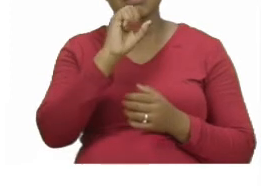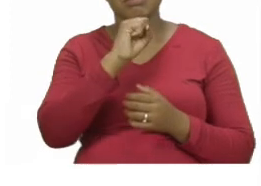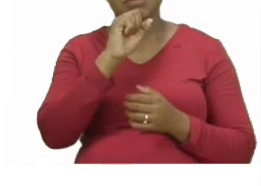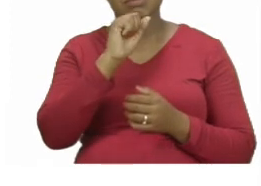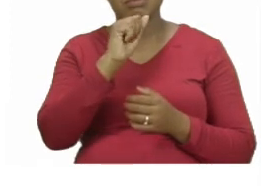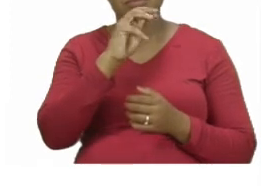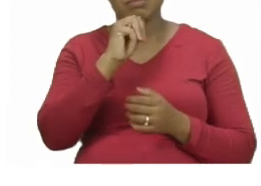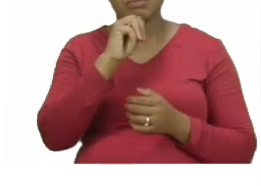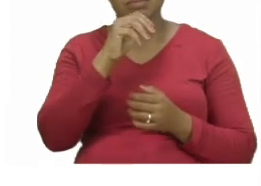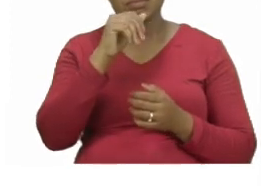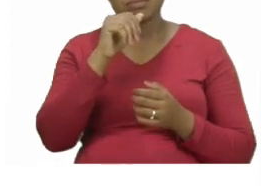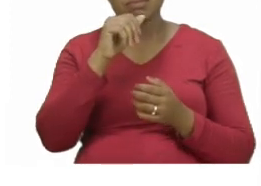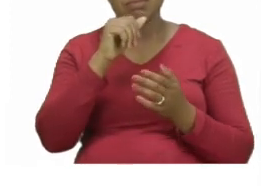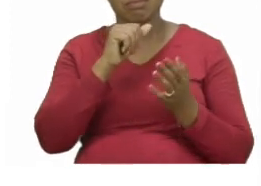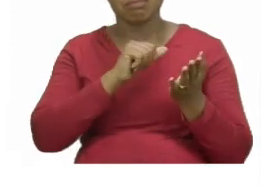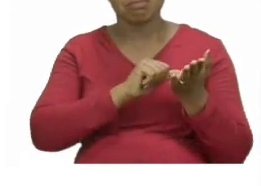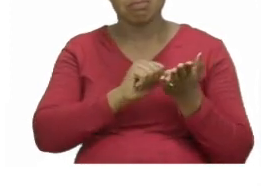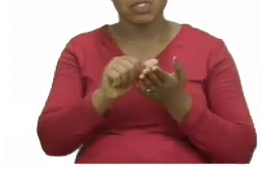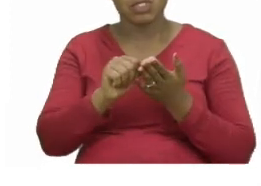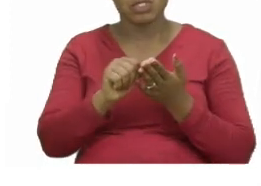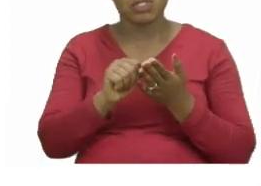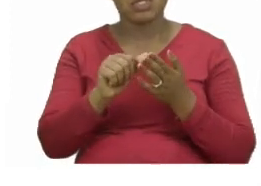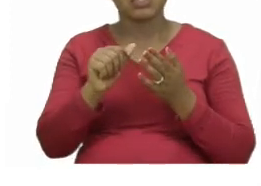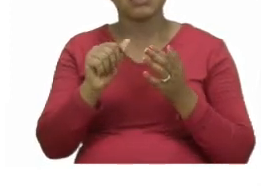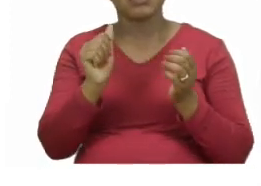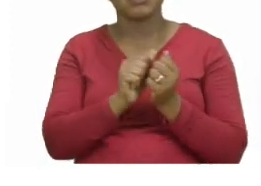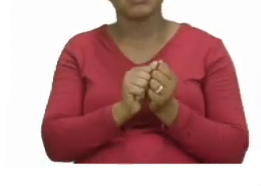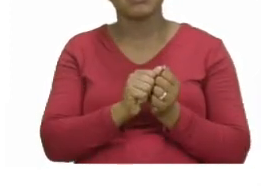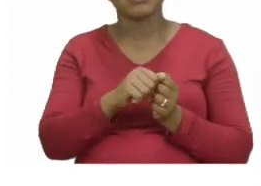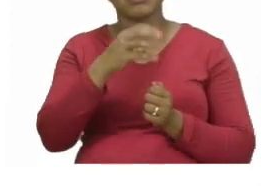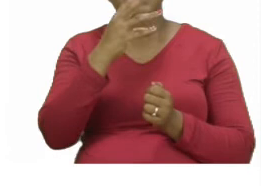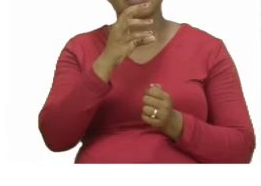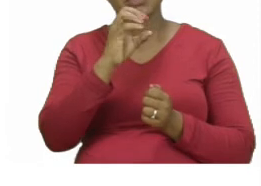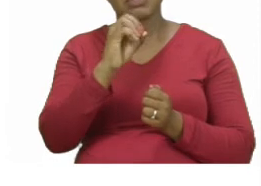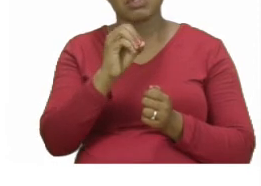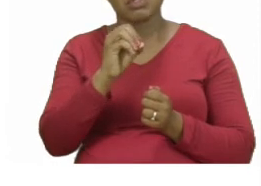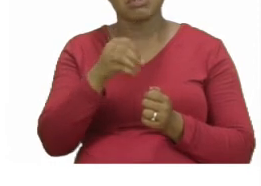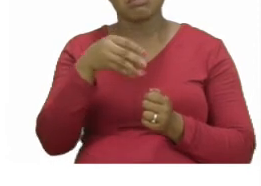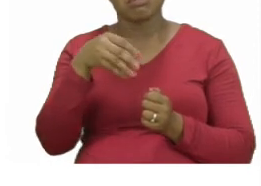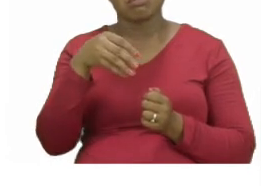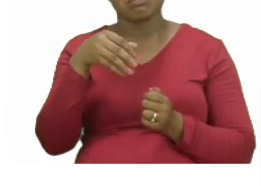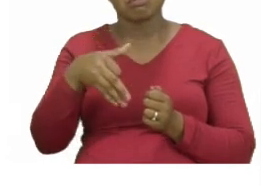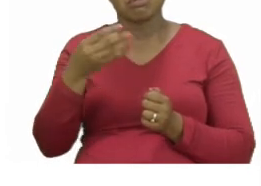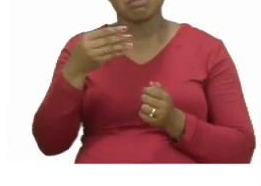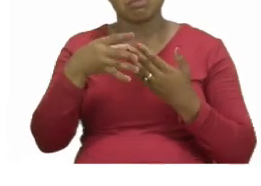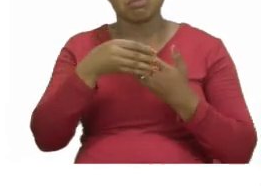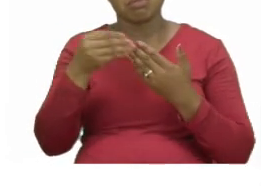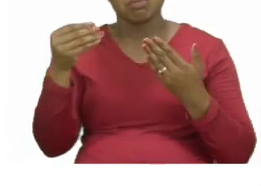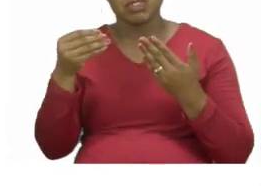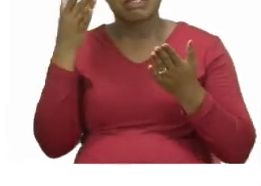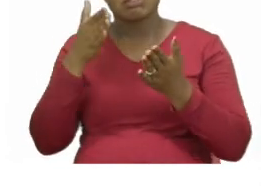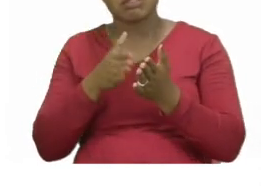a 60 Namibian dollar note. How much change will he get? Now